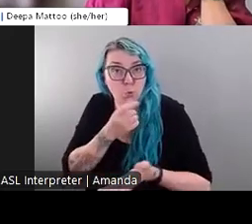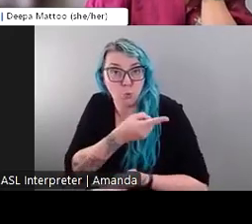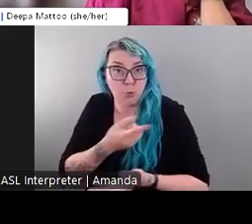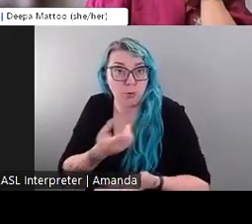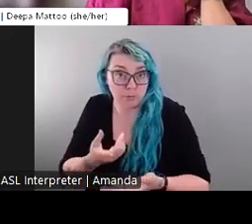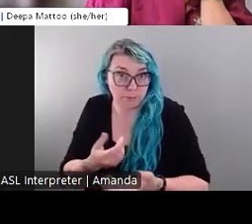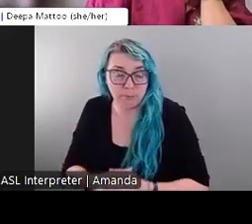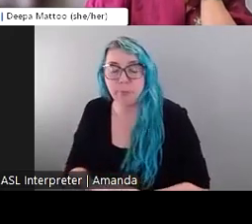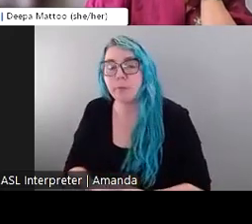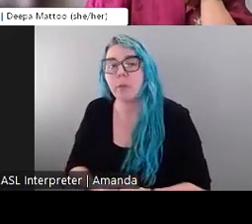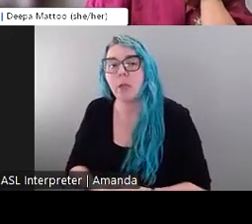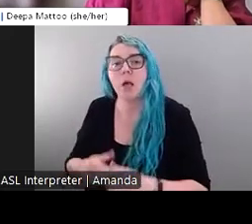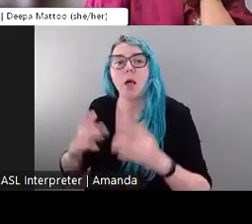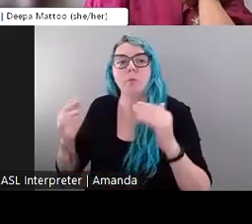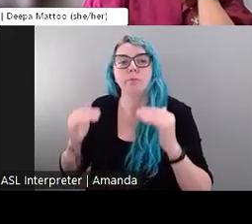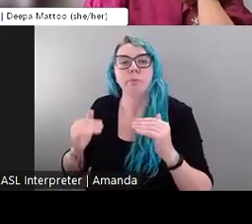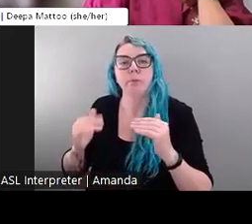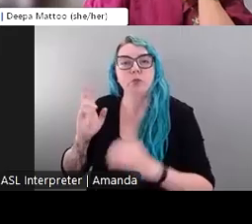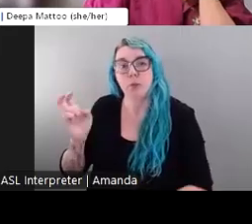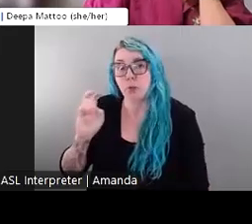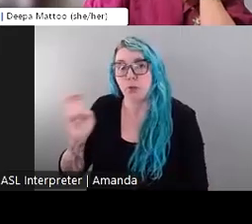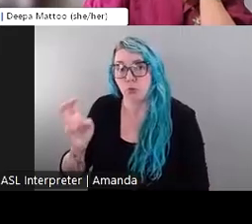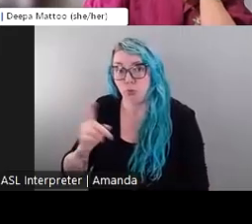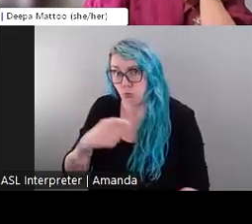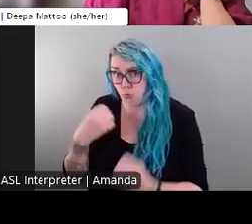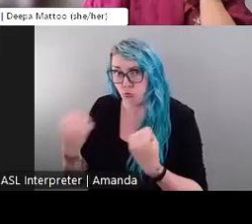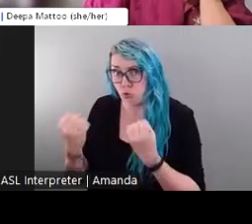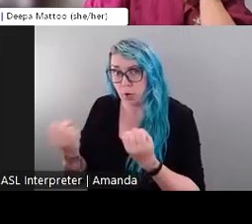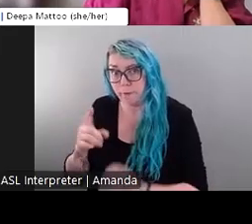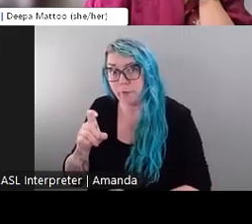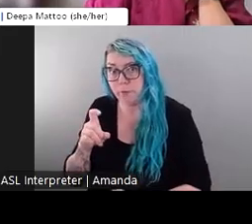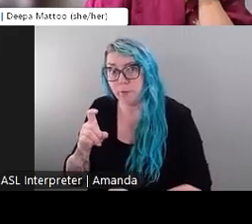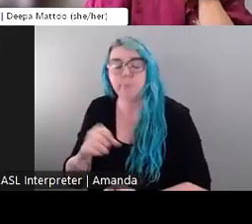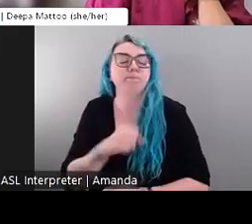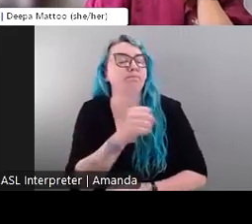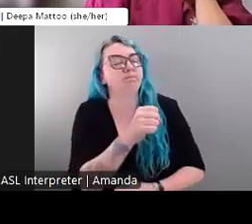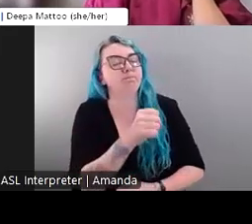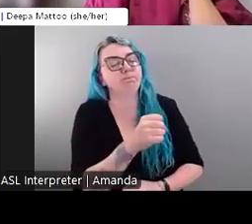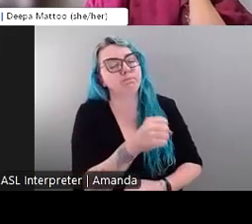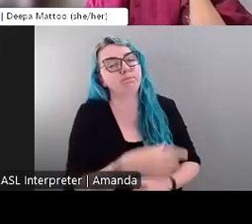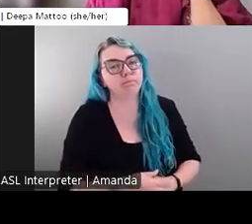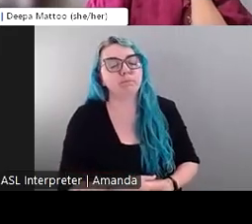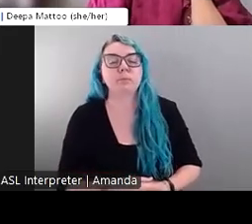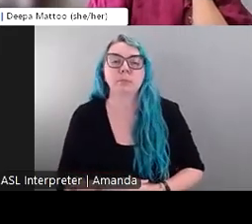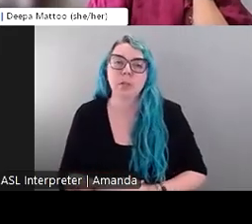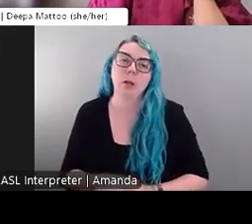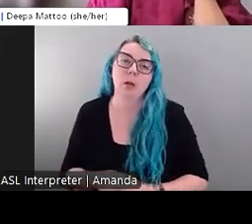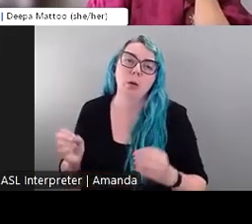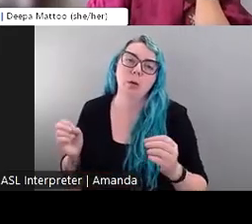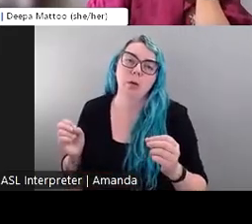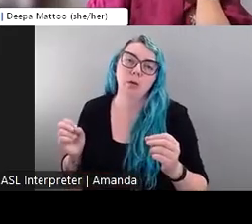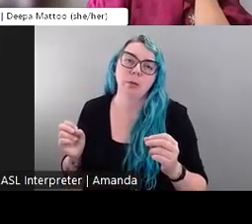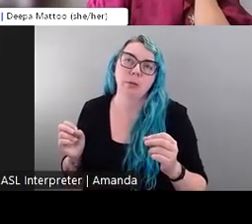transportation, Alex, do you drive? Yes. Okay. So in terms of your if you